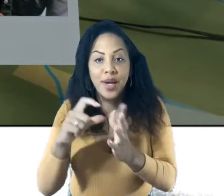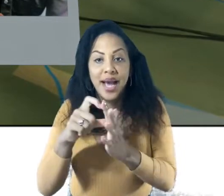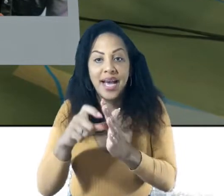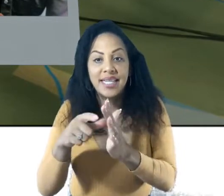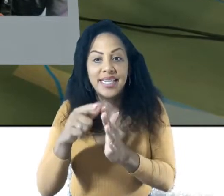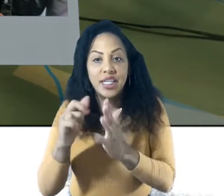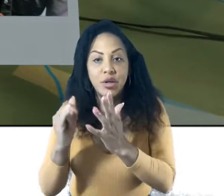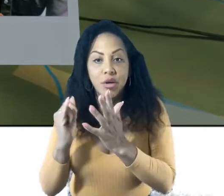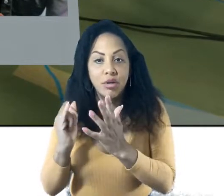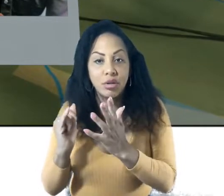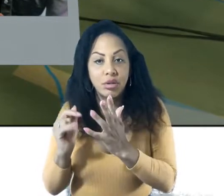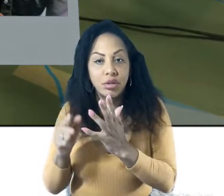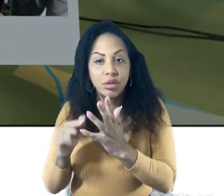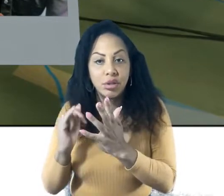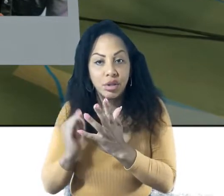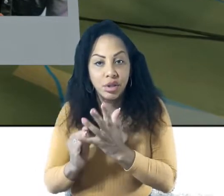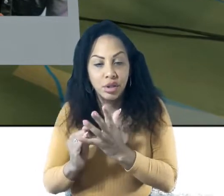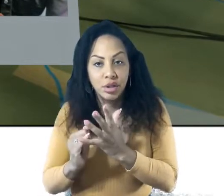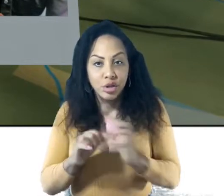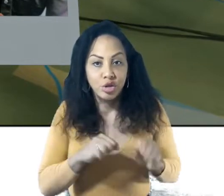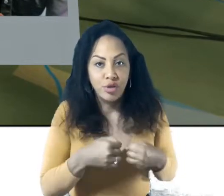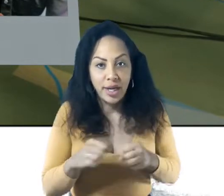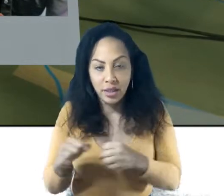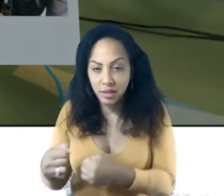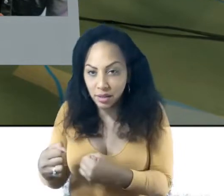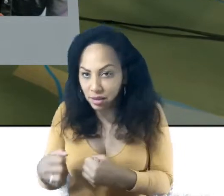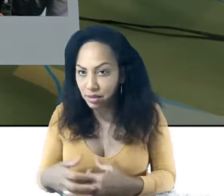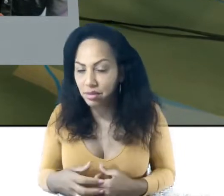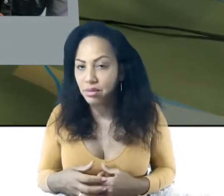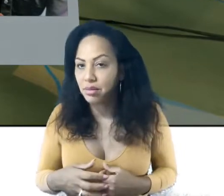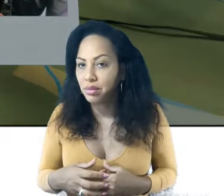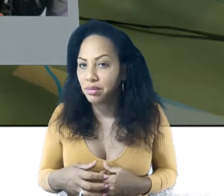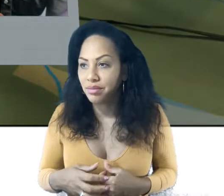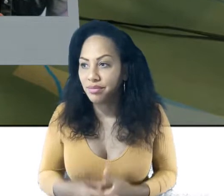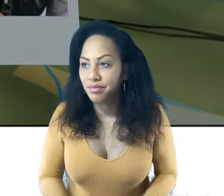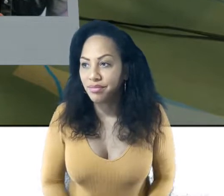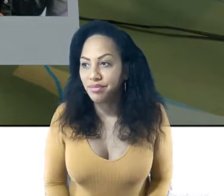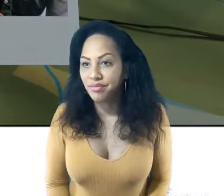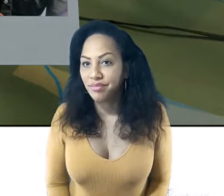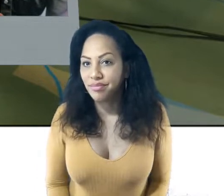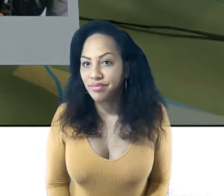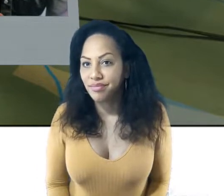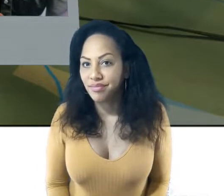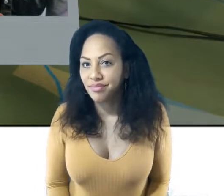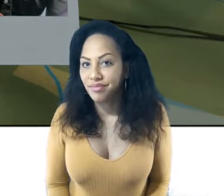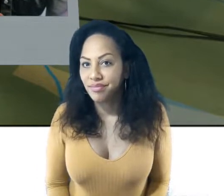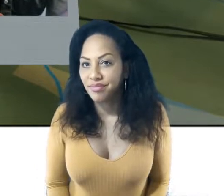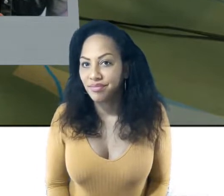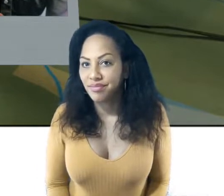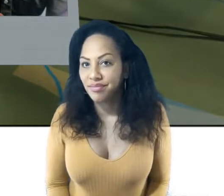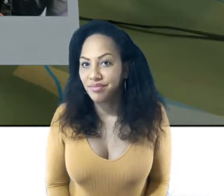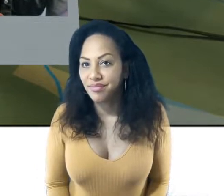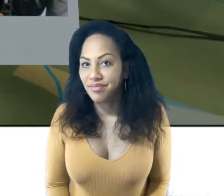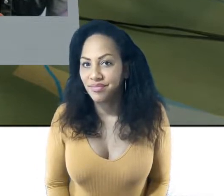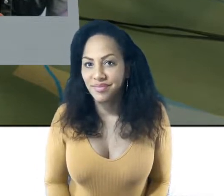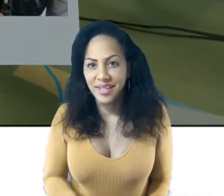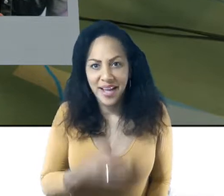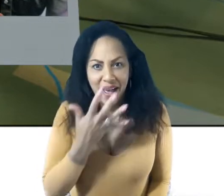he was quite muscly, like very broad, and I was like, ooh, at 15 you're